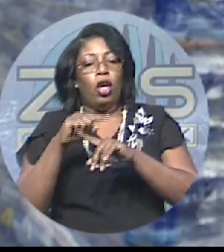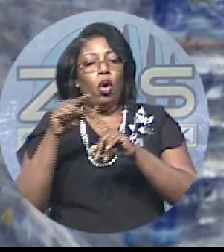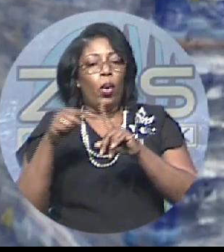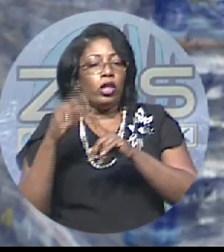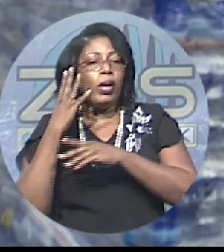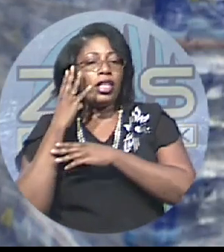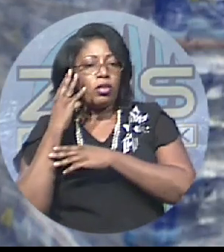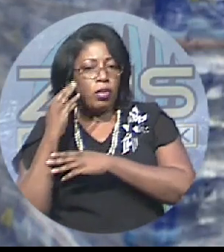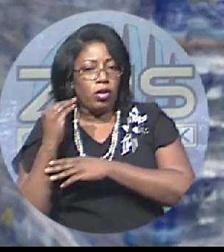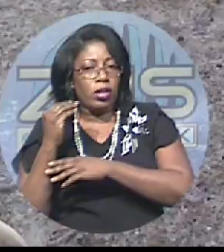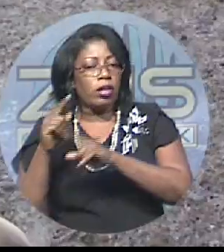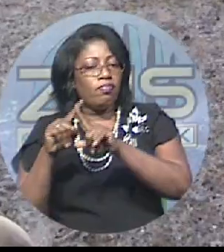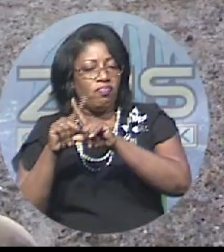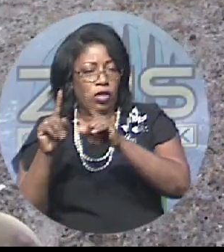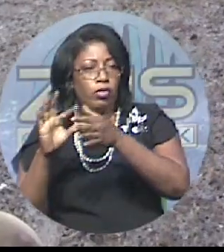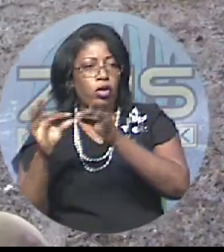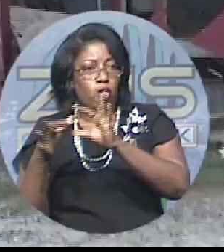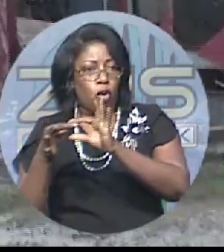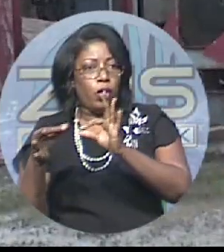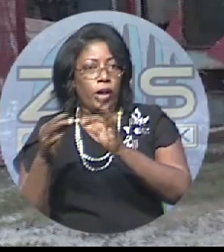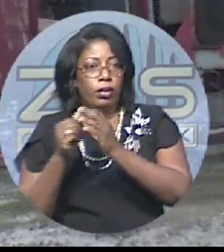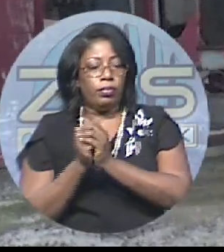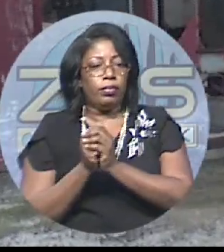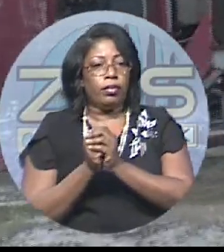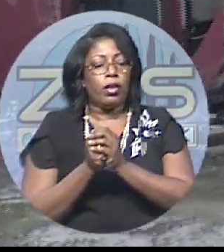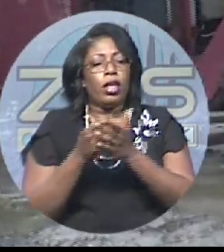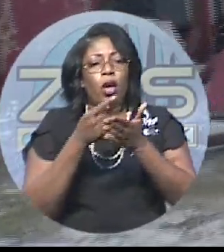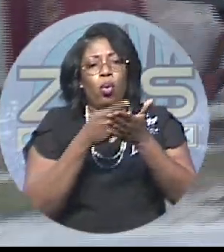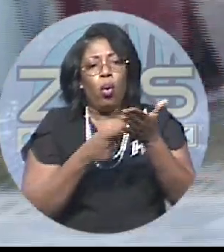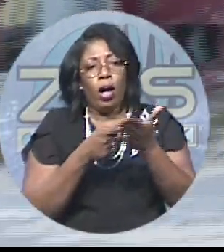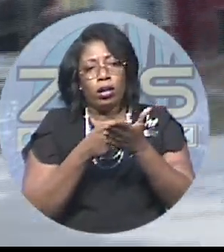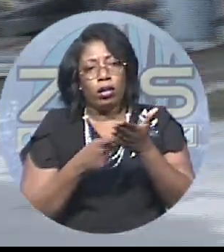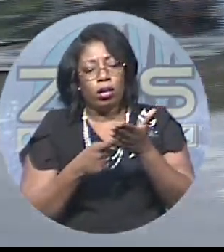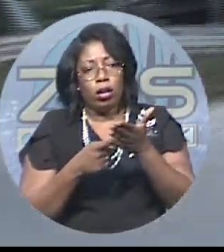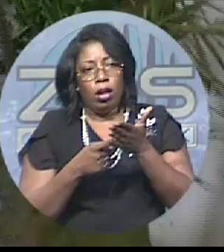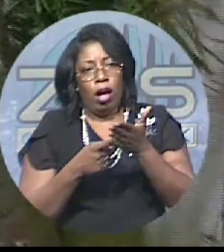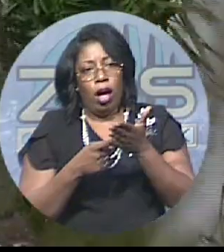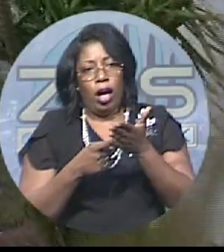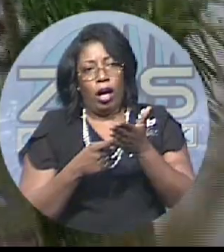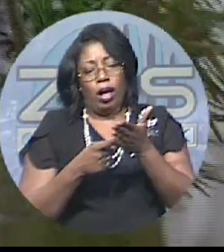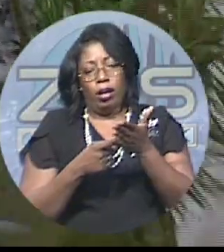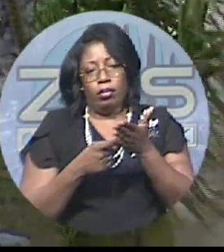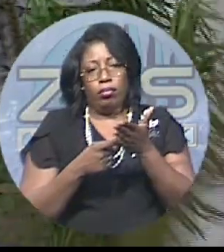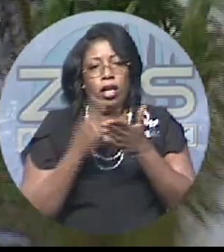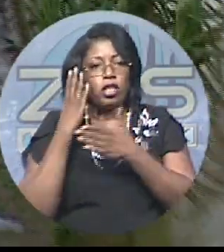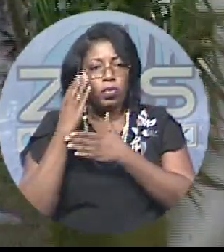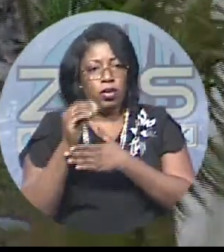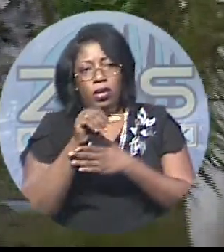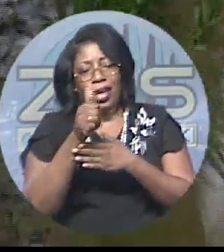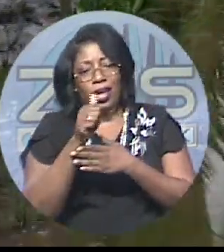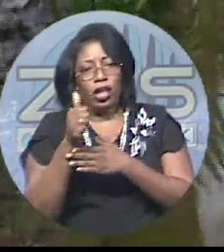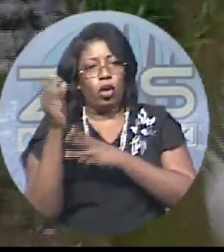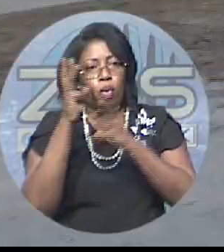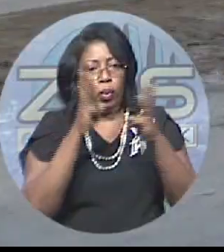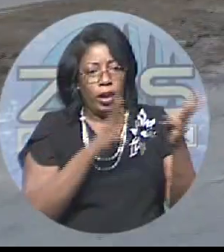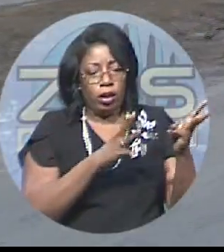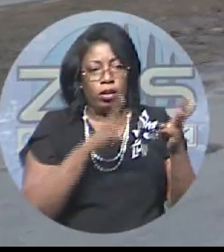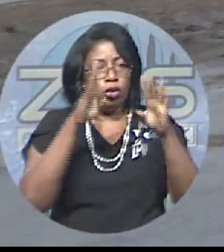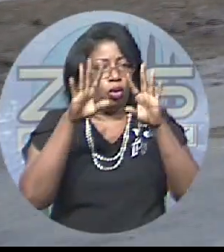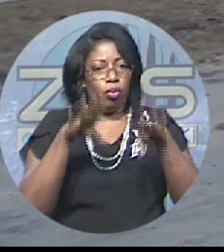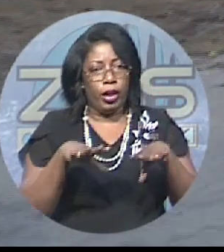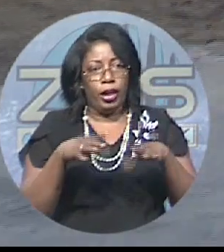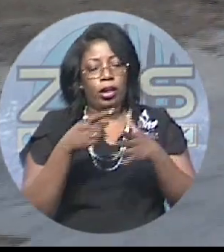it, it's a different story. What kind of conditions you guys actually had? Like the wind, how hard was it blowing, the